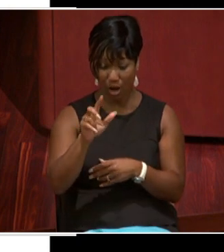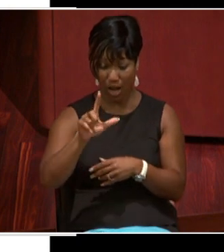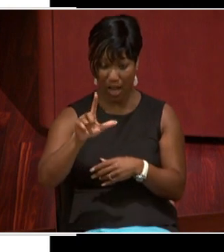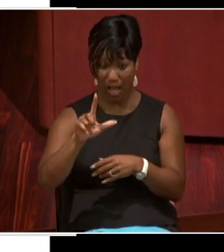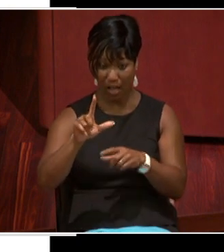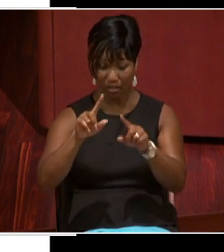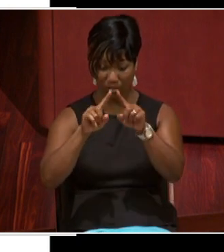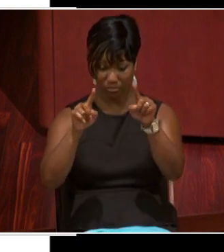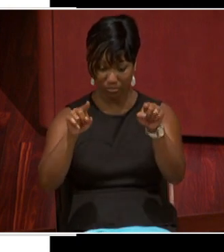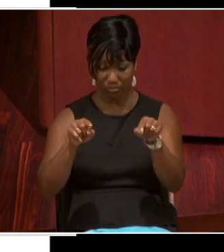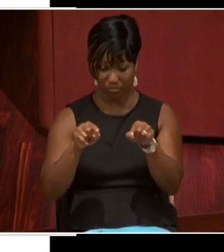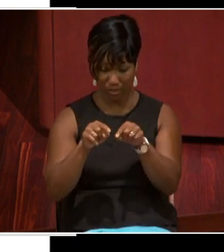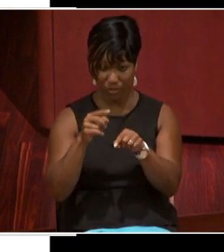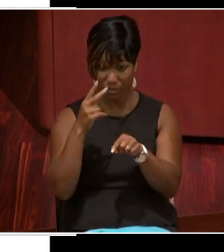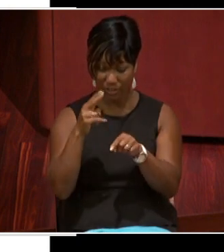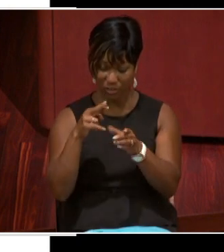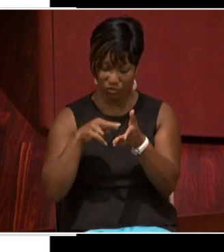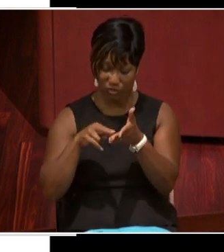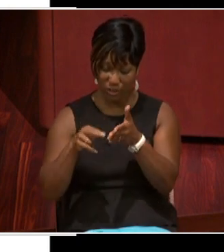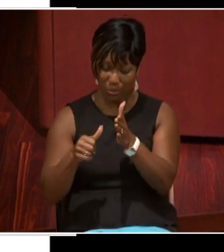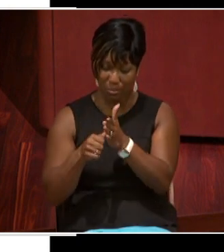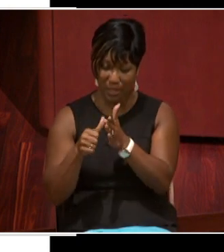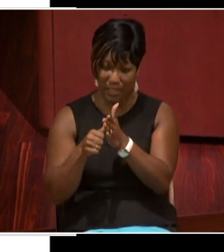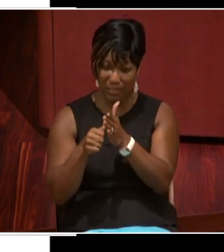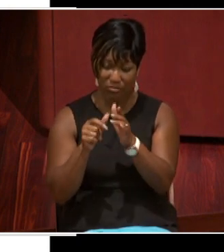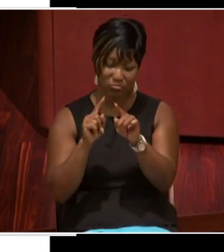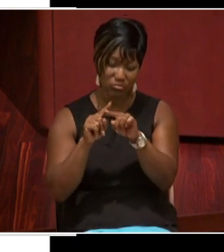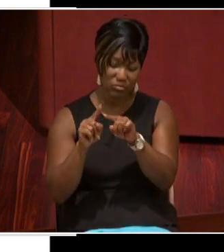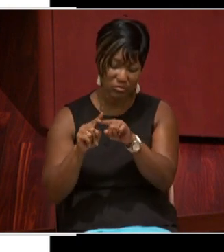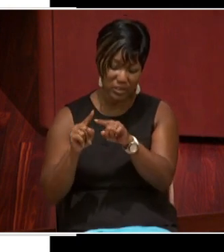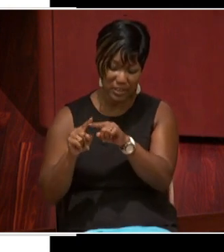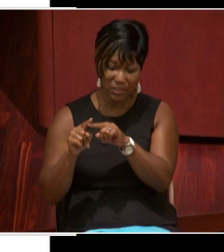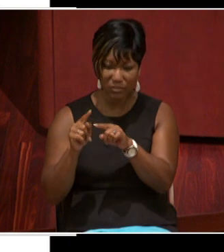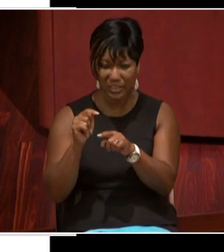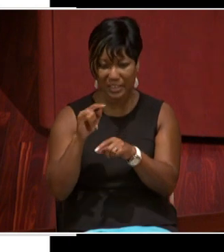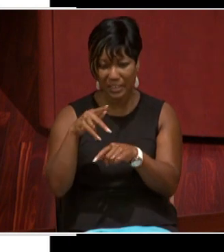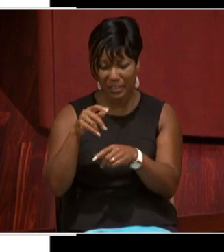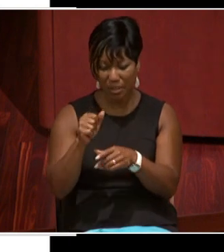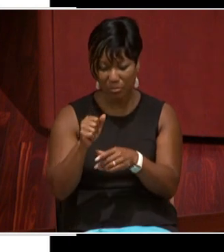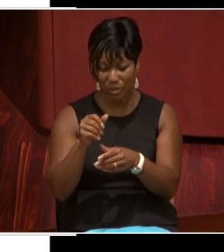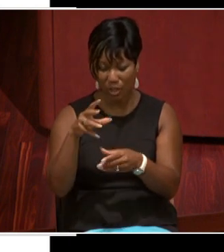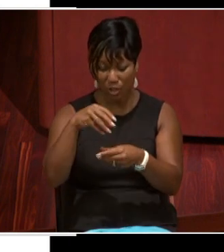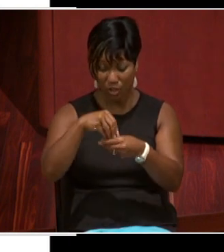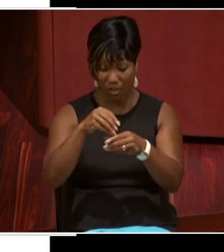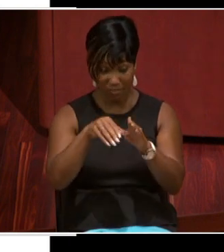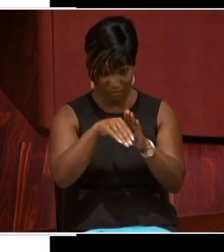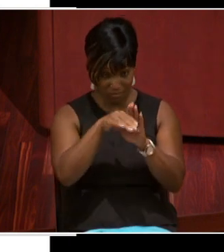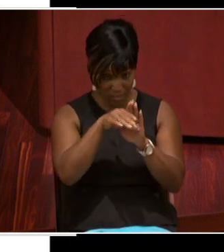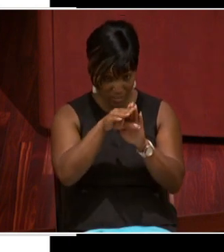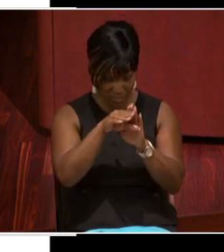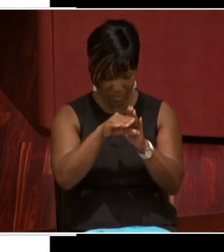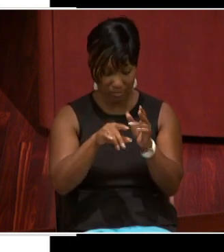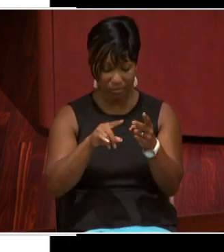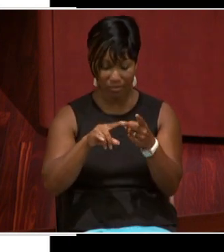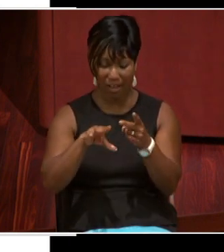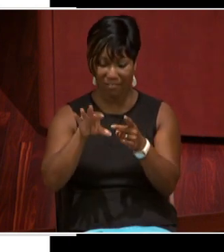take you to the research page, and there are a number of tips on that page, including videos, finding